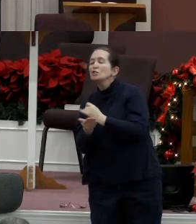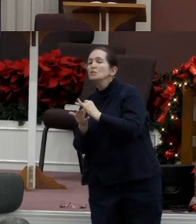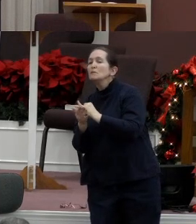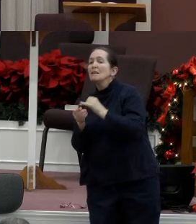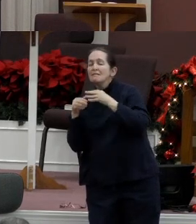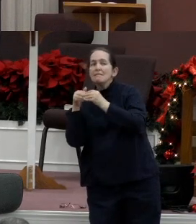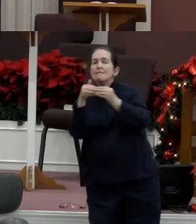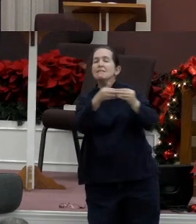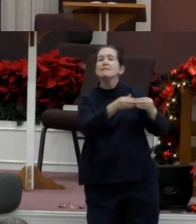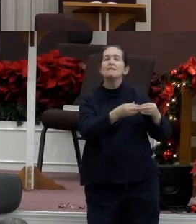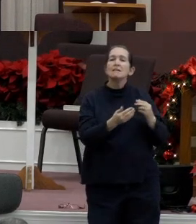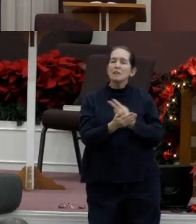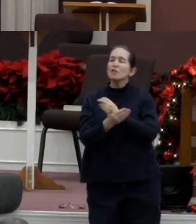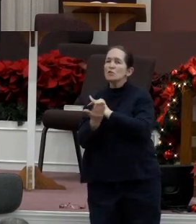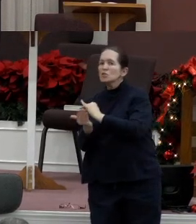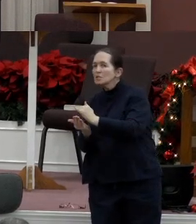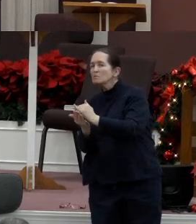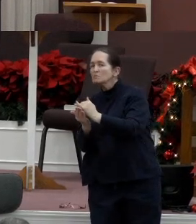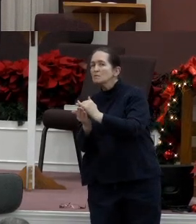sheep.